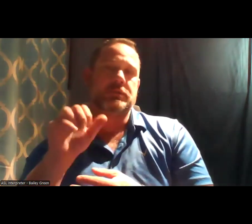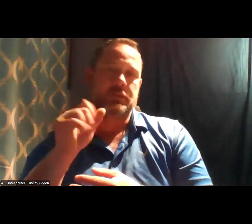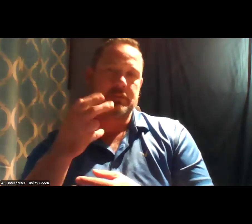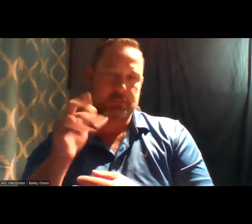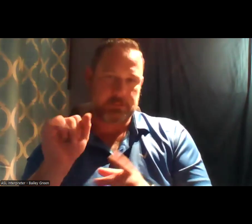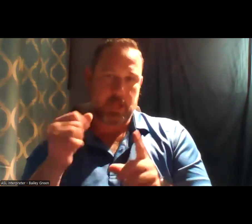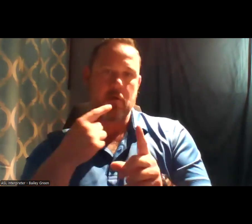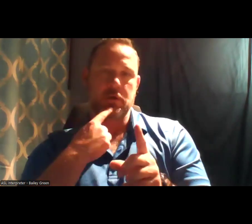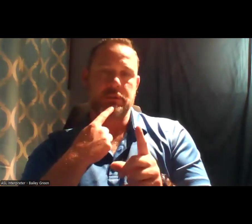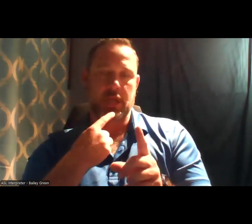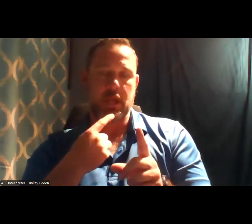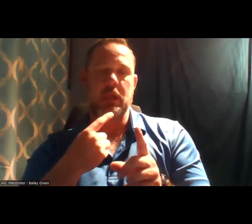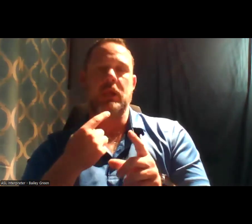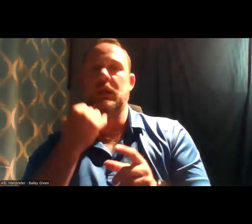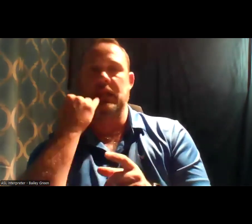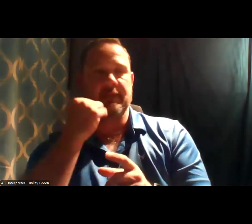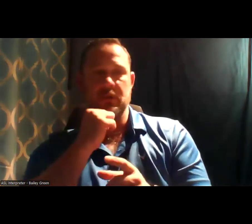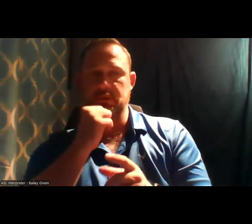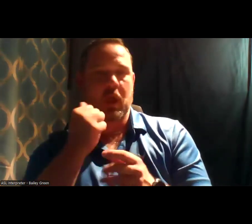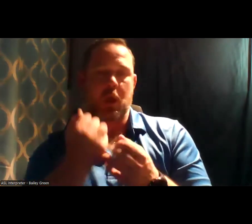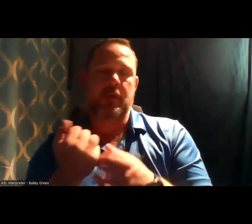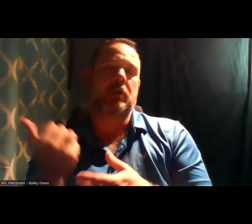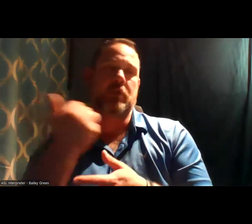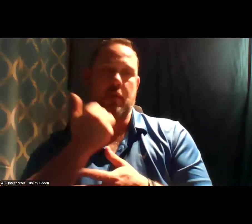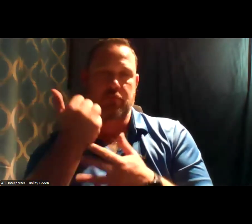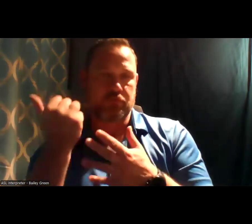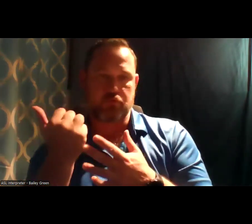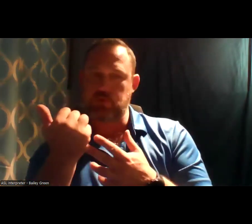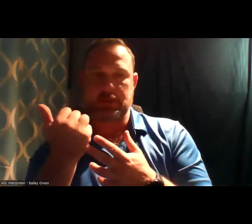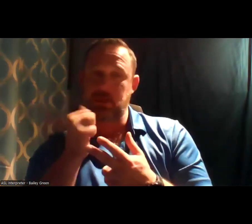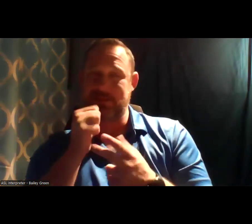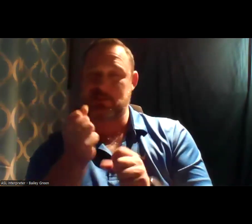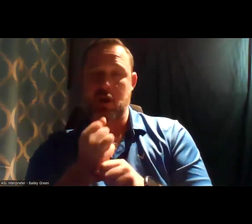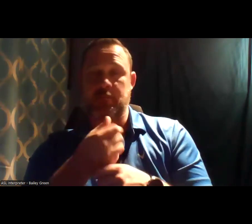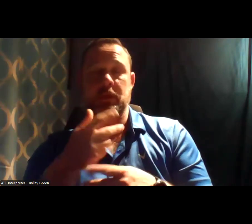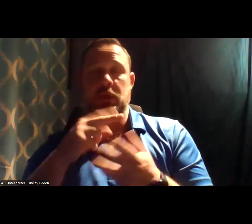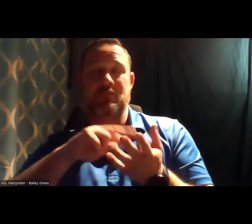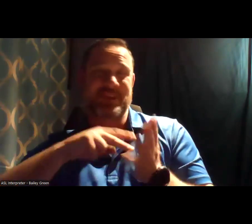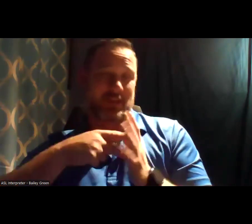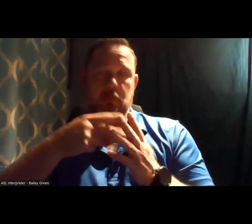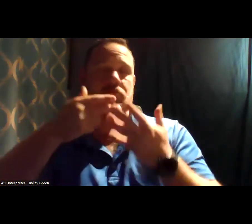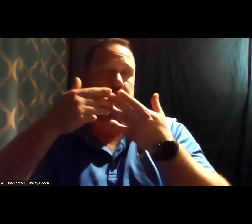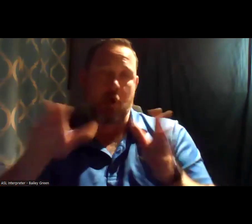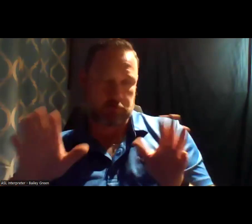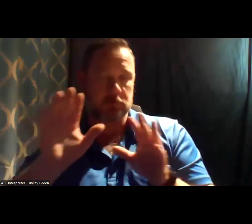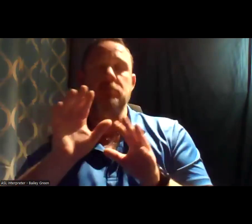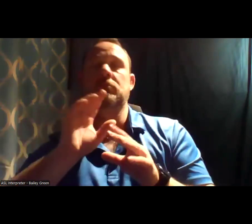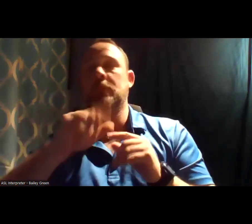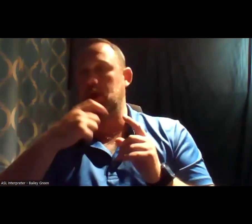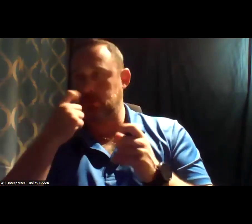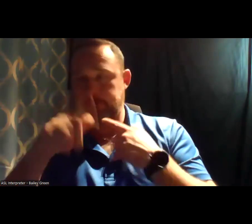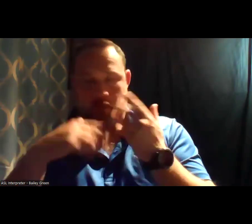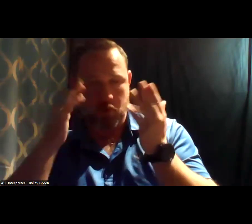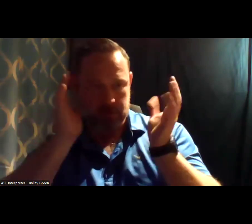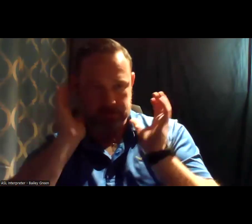noted, if it doesn't make the top 3 priorities, it doesn't mean the work is lost because of all the people